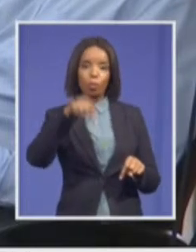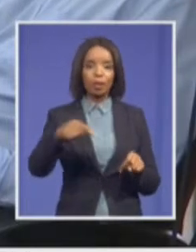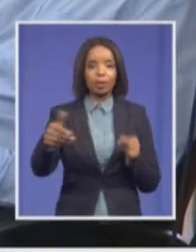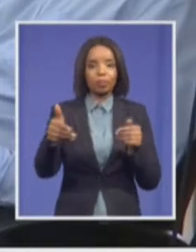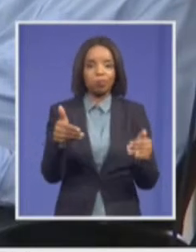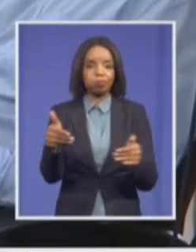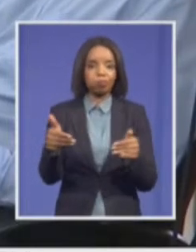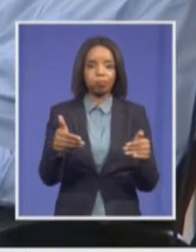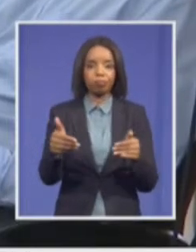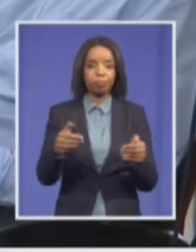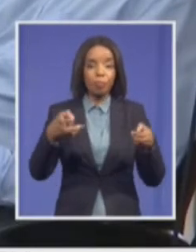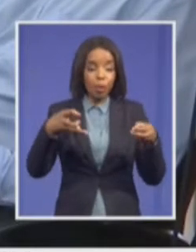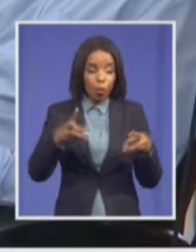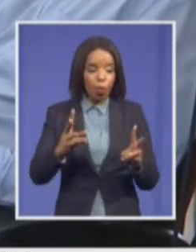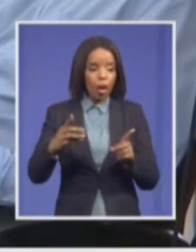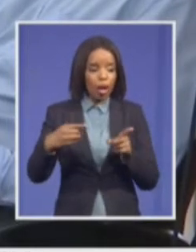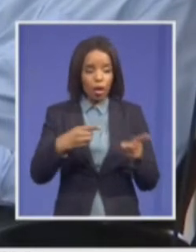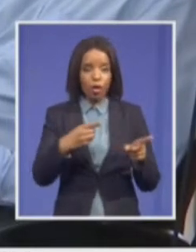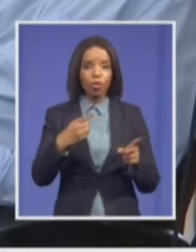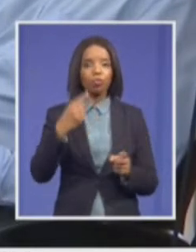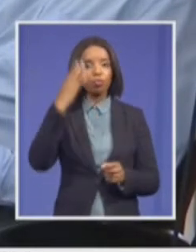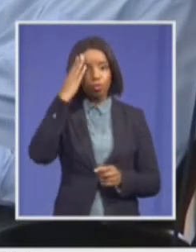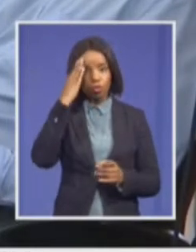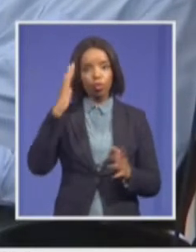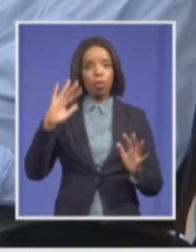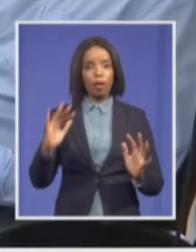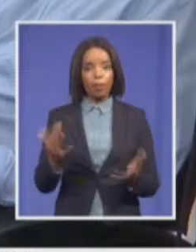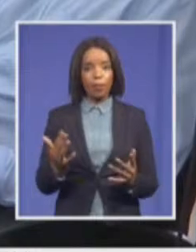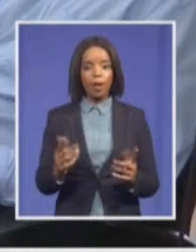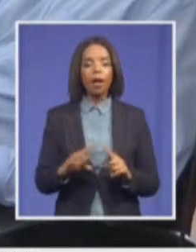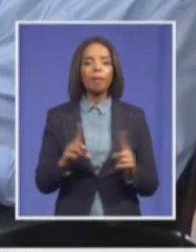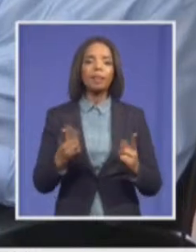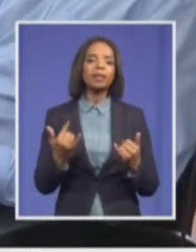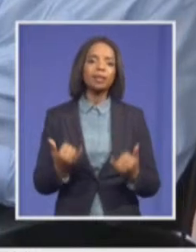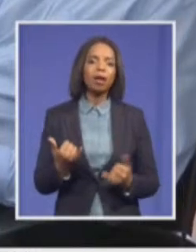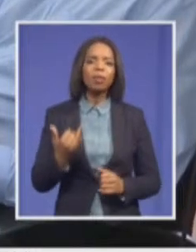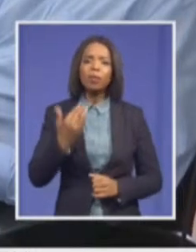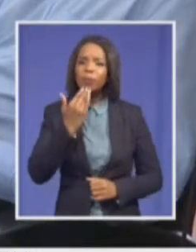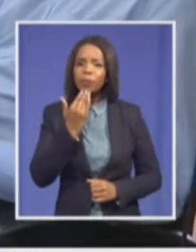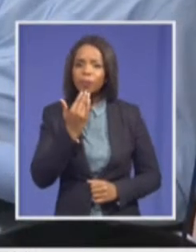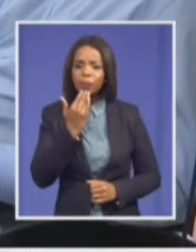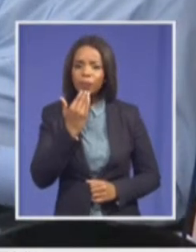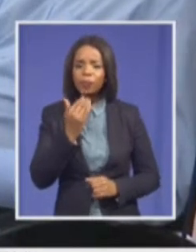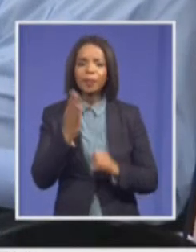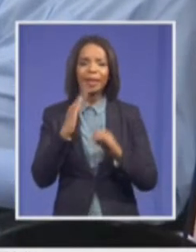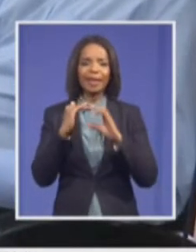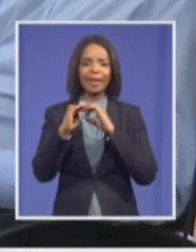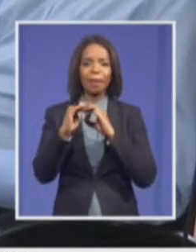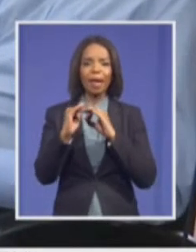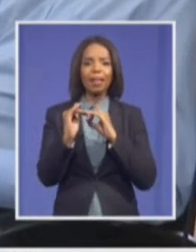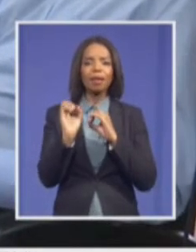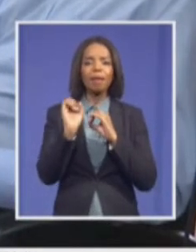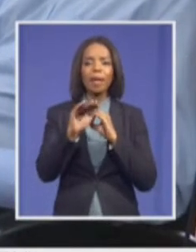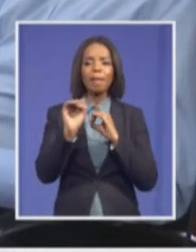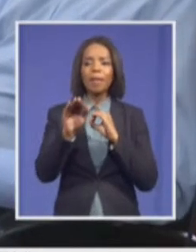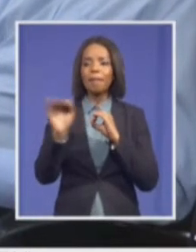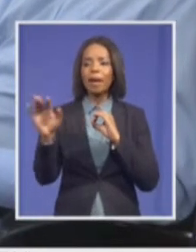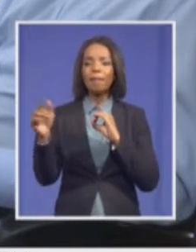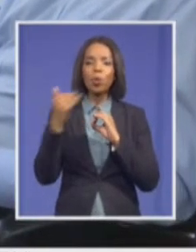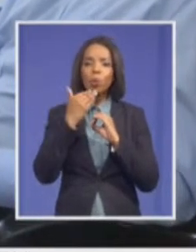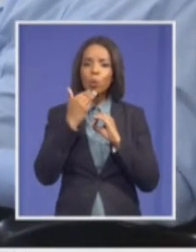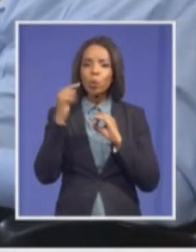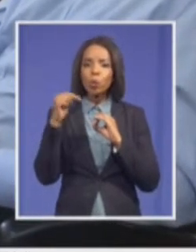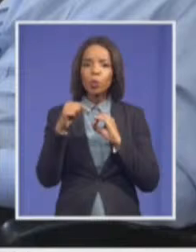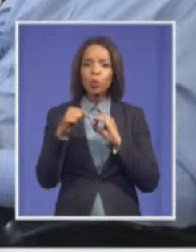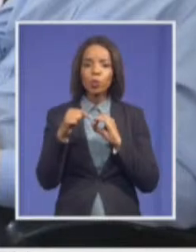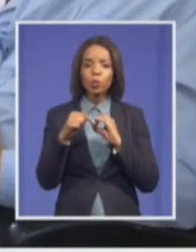Who are the recipients of this email? It's the Group Chief Executive Officer and myself. And where she's asking for